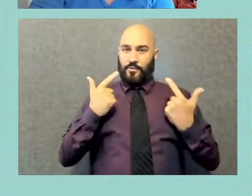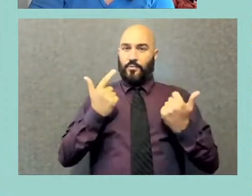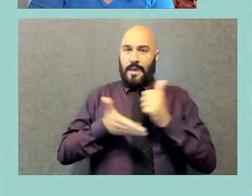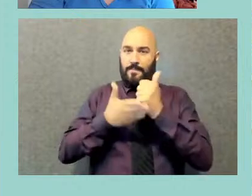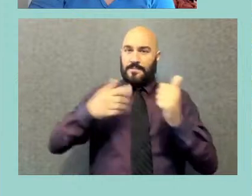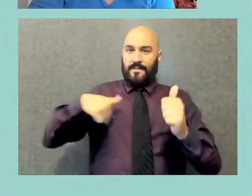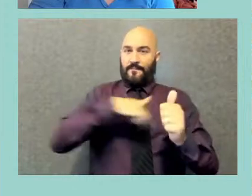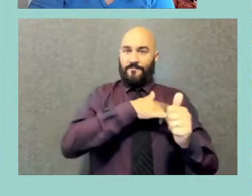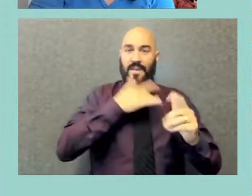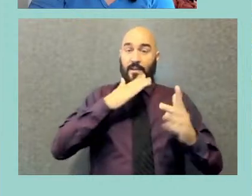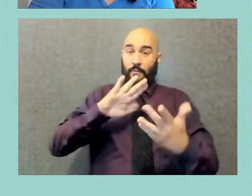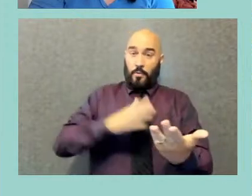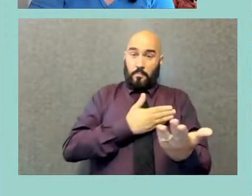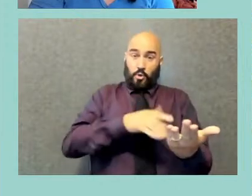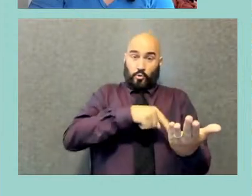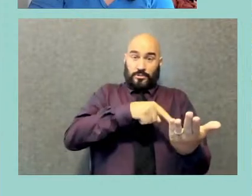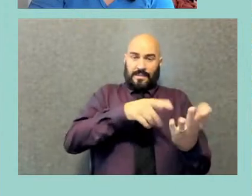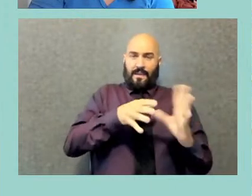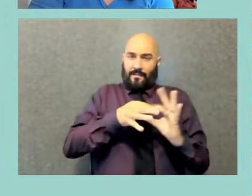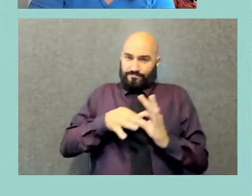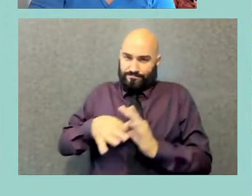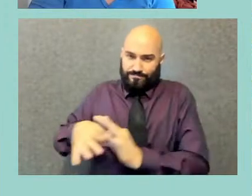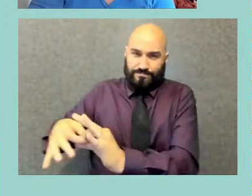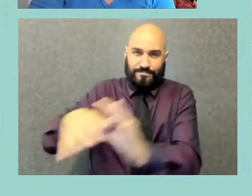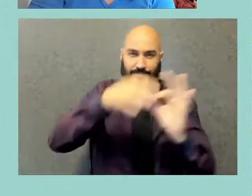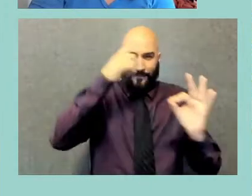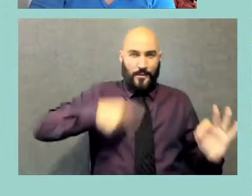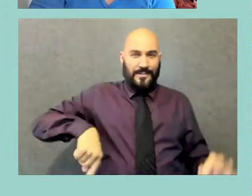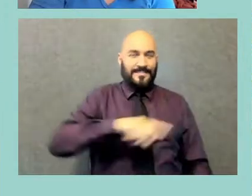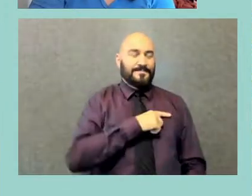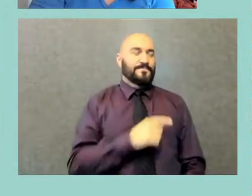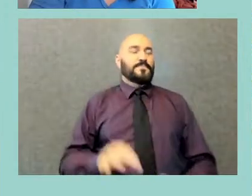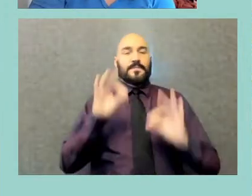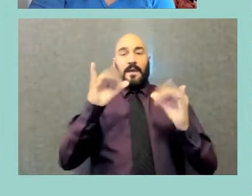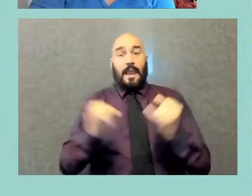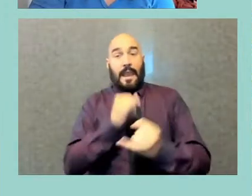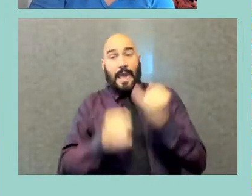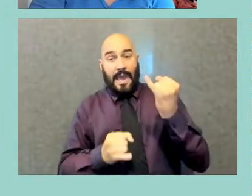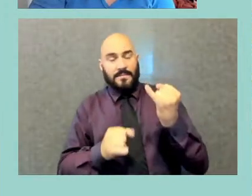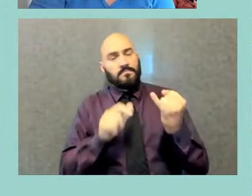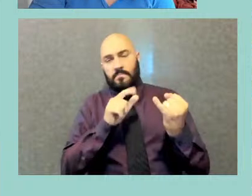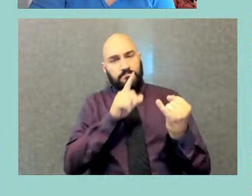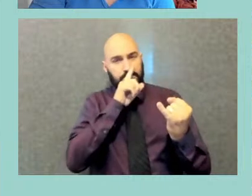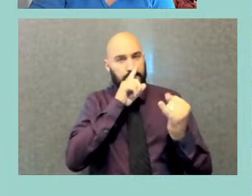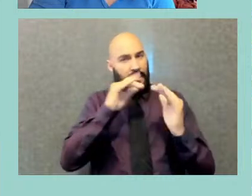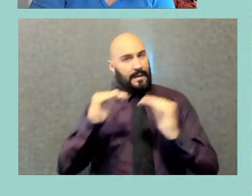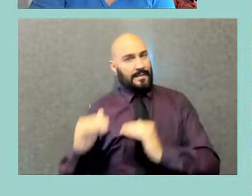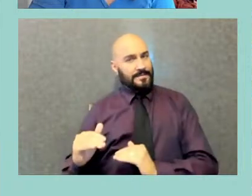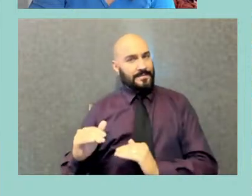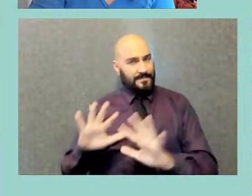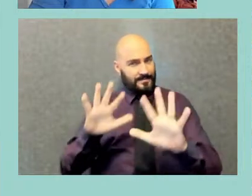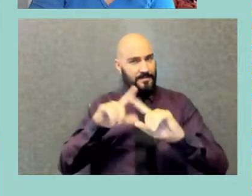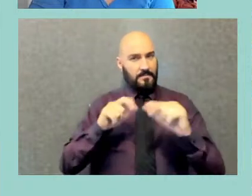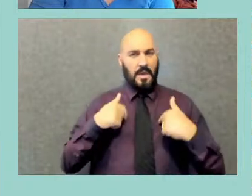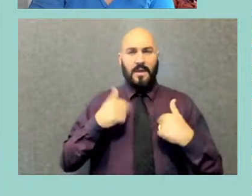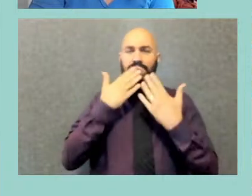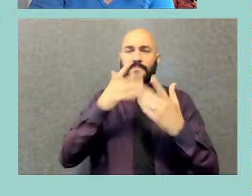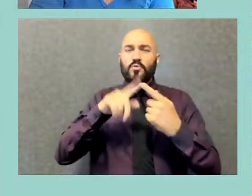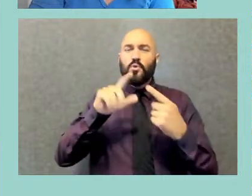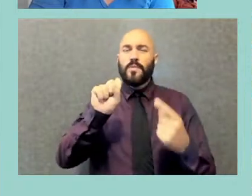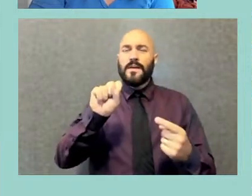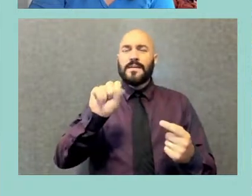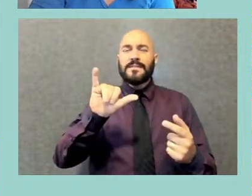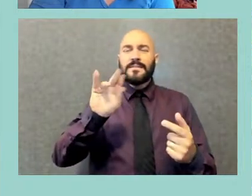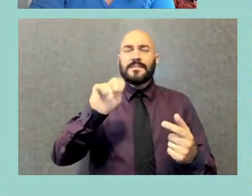Last but absolutely not least, thank you to the rest of the Synergy planning team, all who have put immense